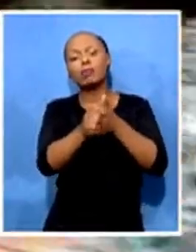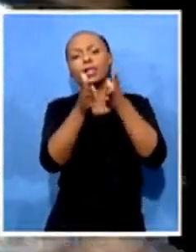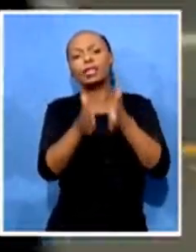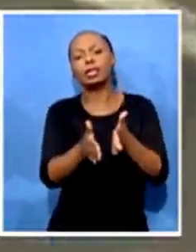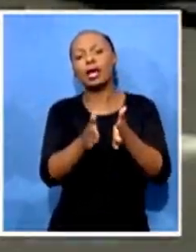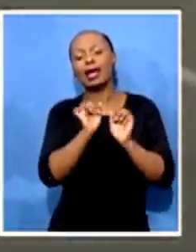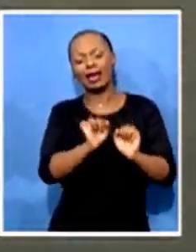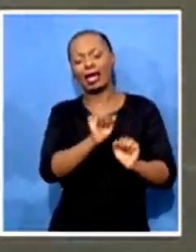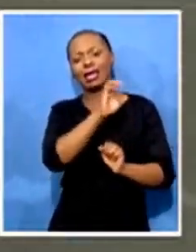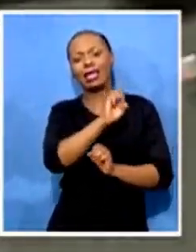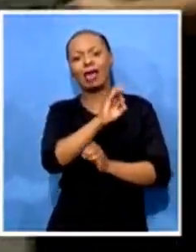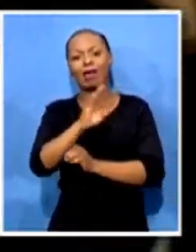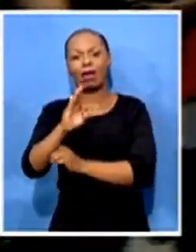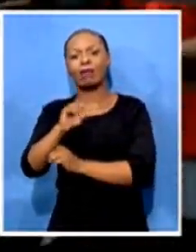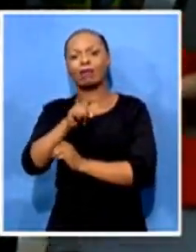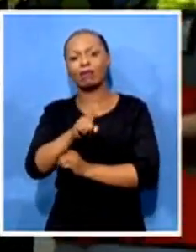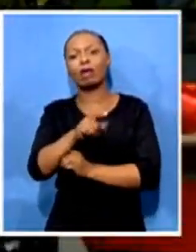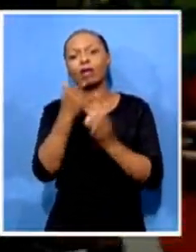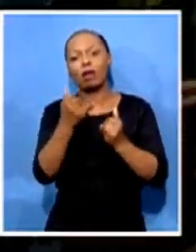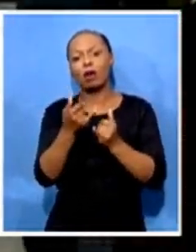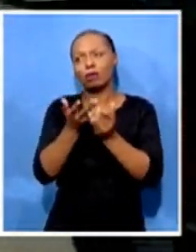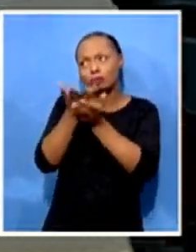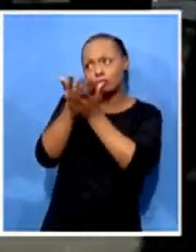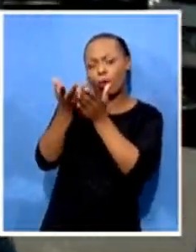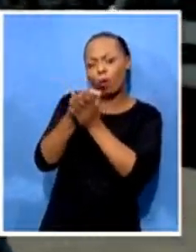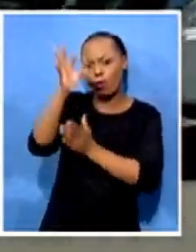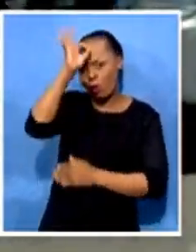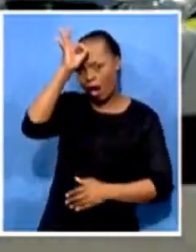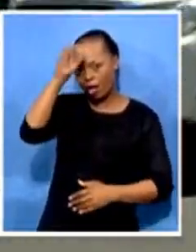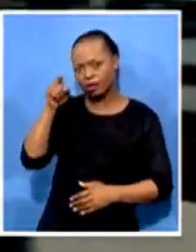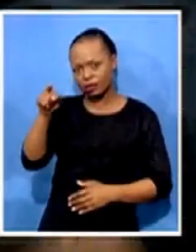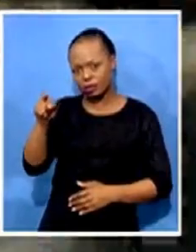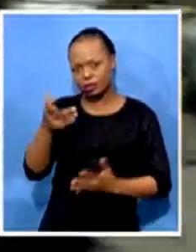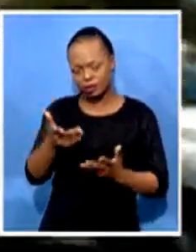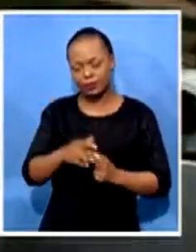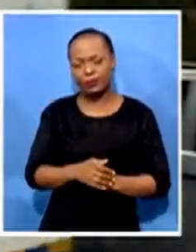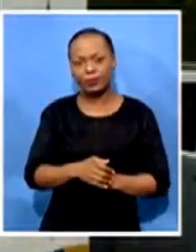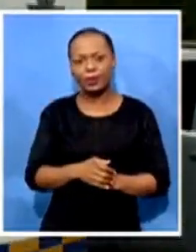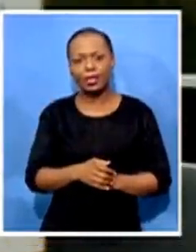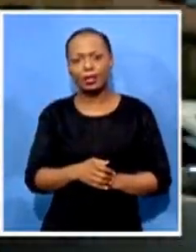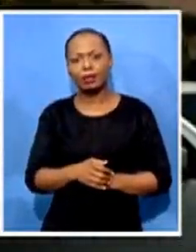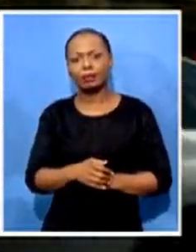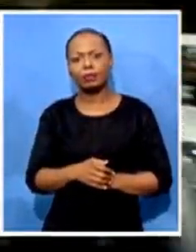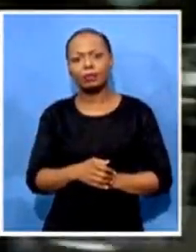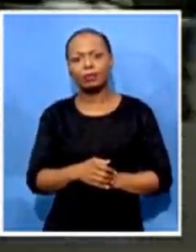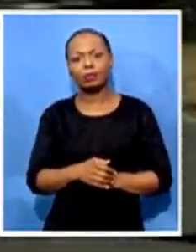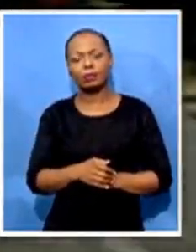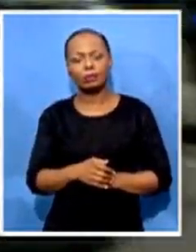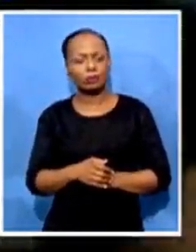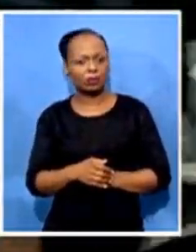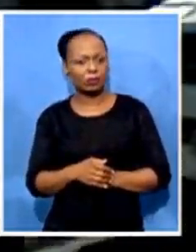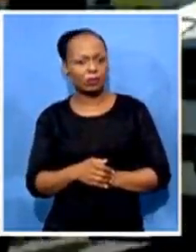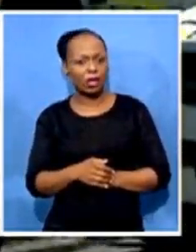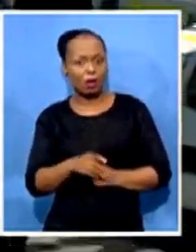with police on the other side. I'll ask my colleague Clinton Surf to walk with us. In the background there, of course, you'll see the Metro Police water